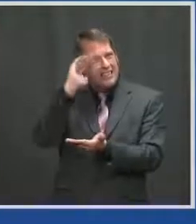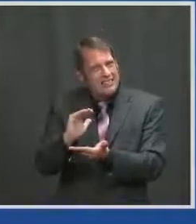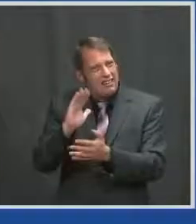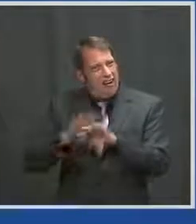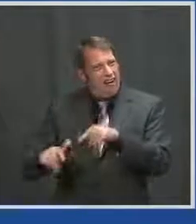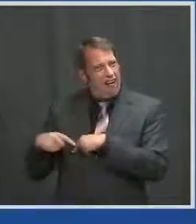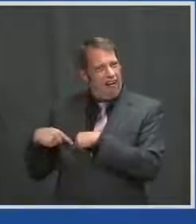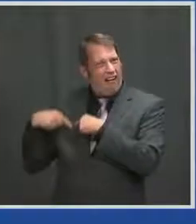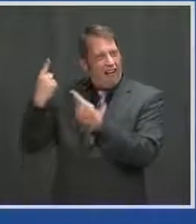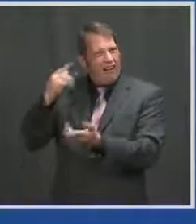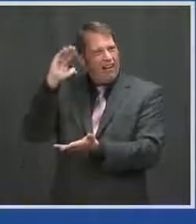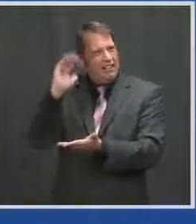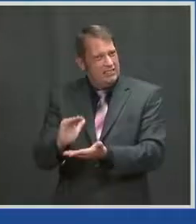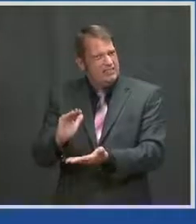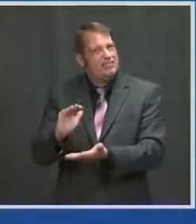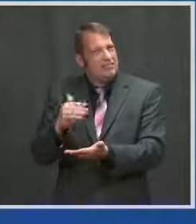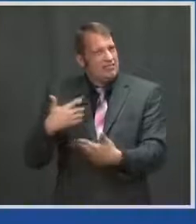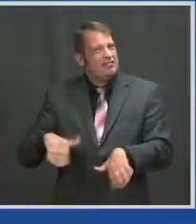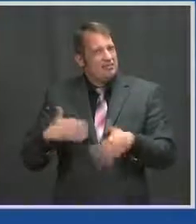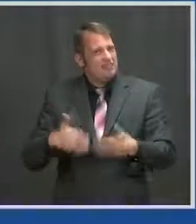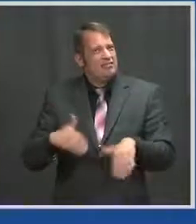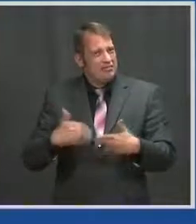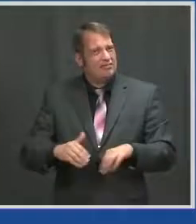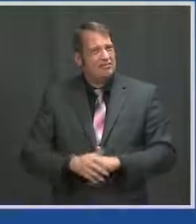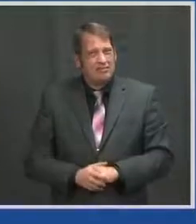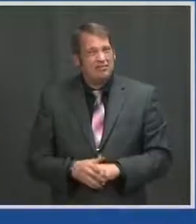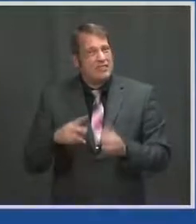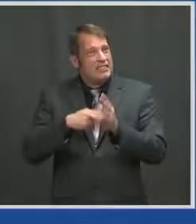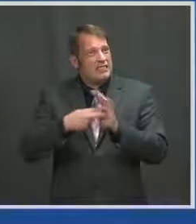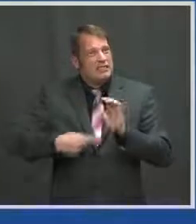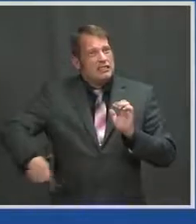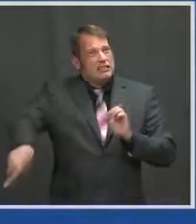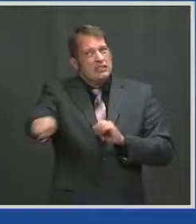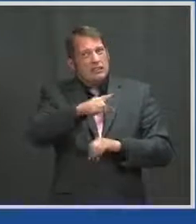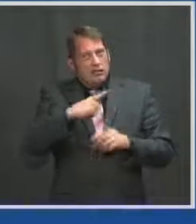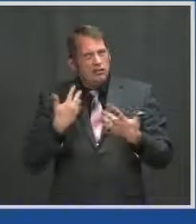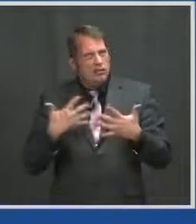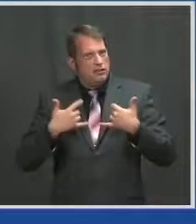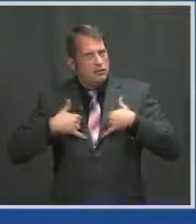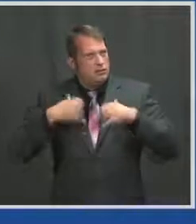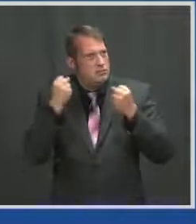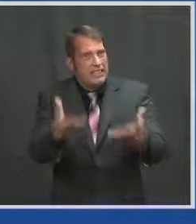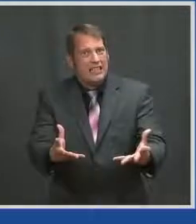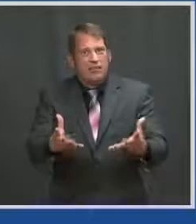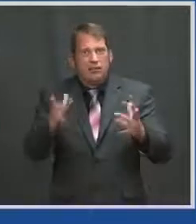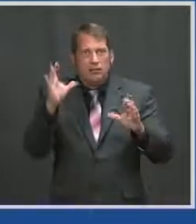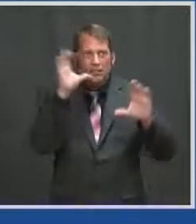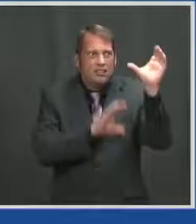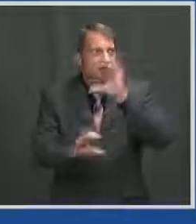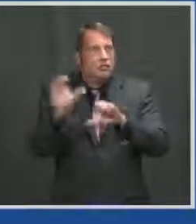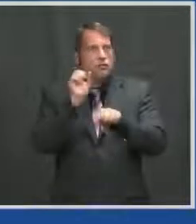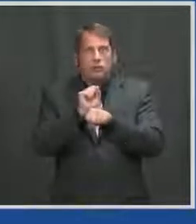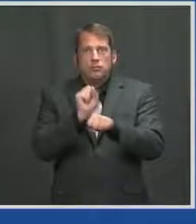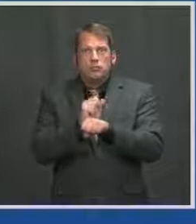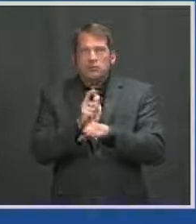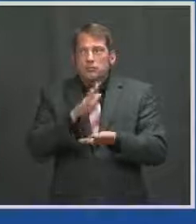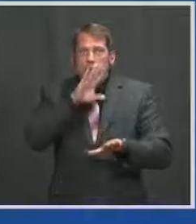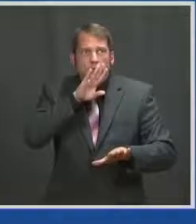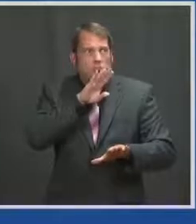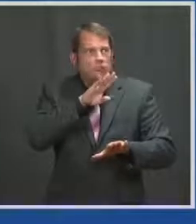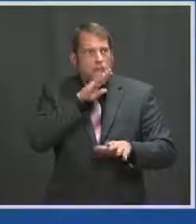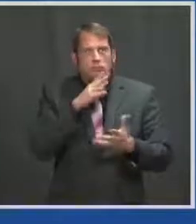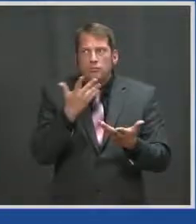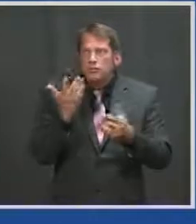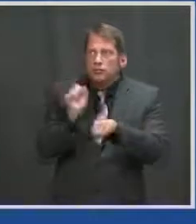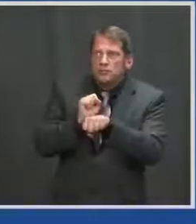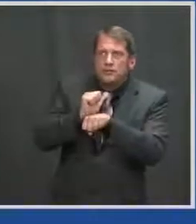workers are looking for jobs, and many can't find them. While jobs are coming